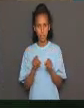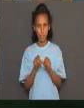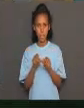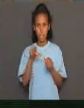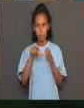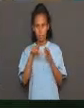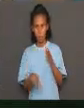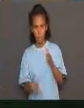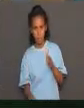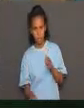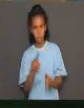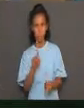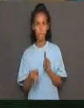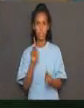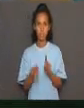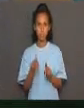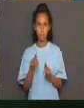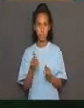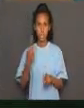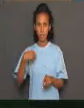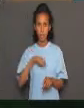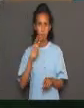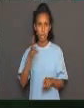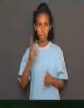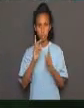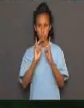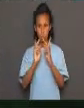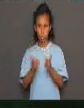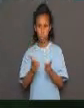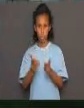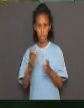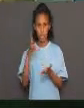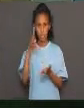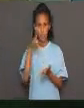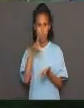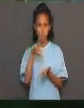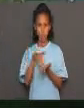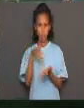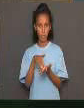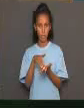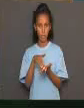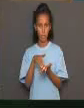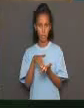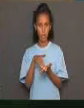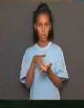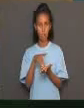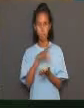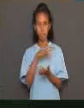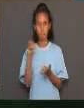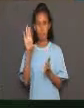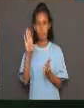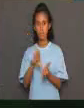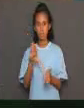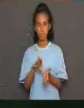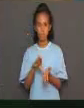lower population. We will look at the urban regions versus the rural